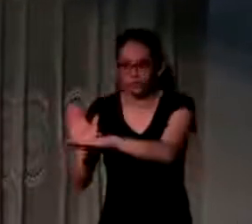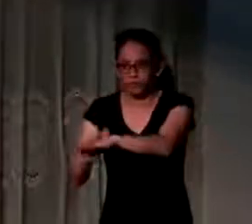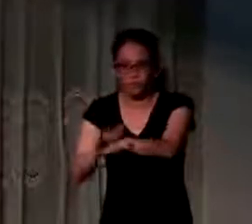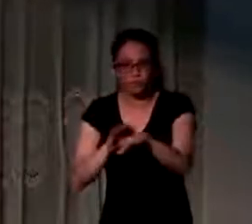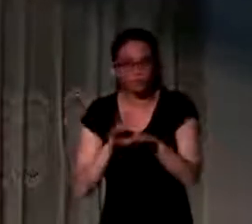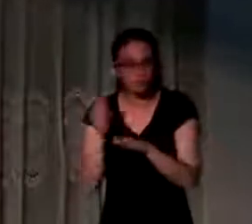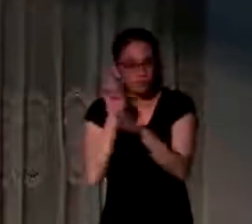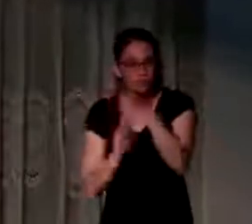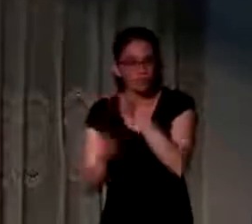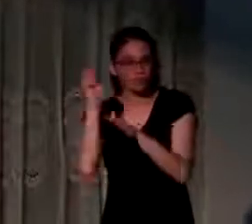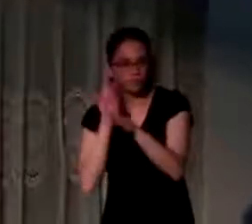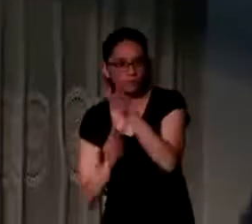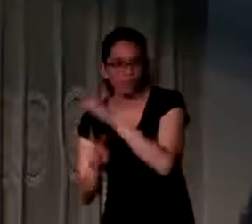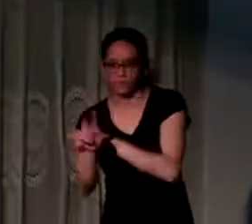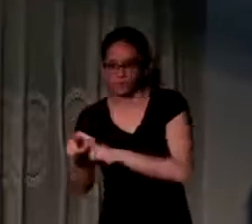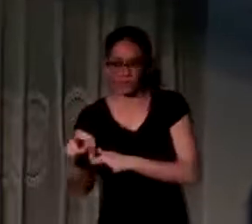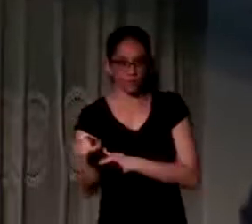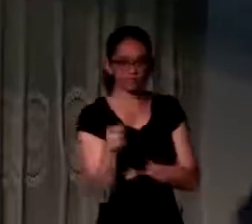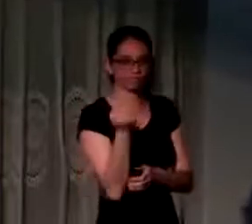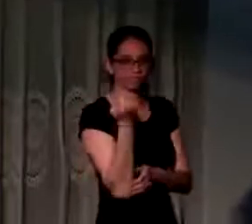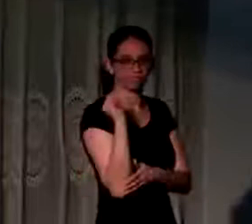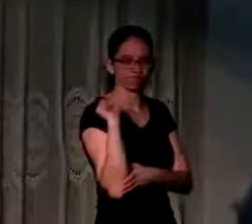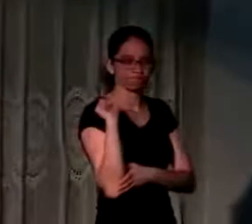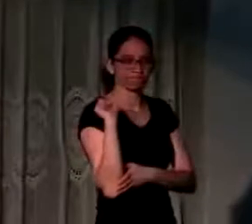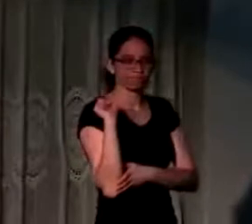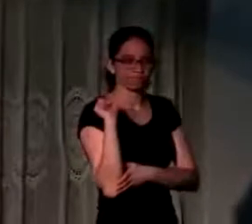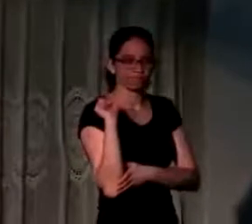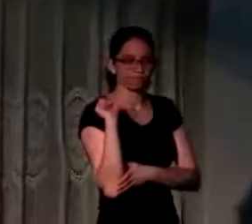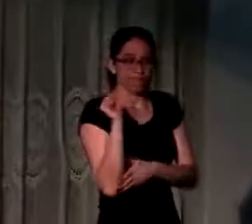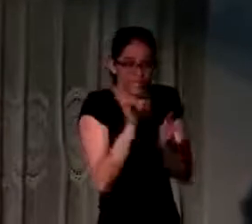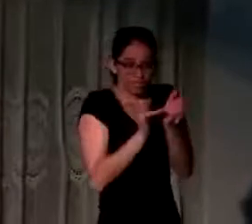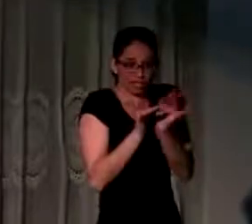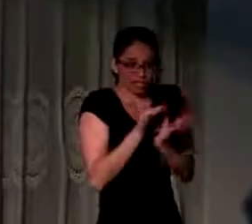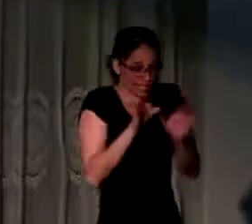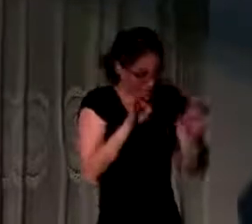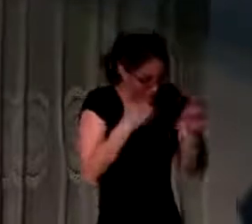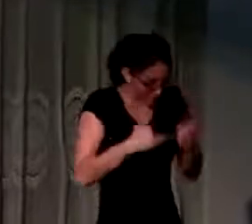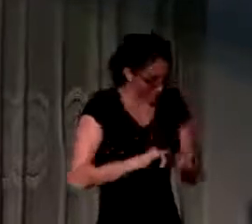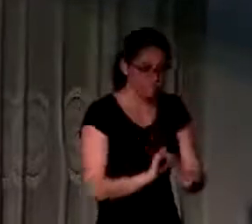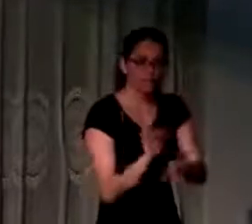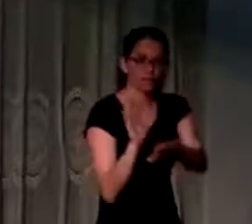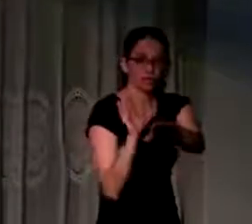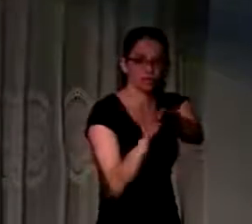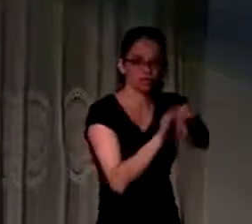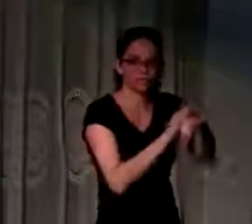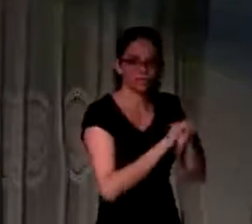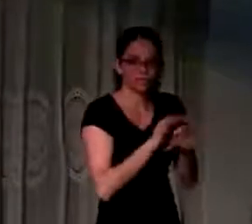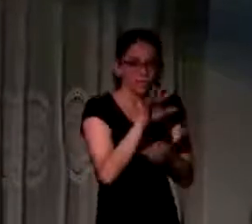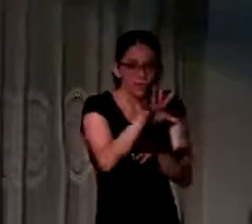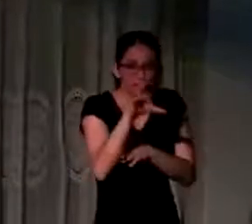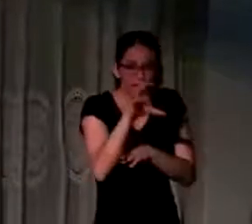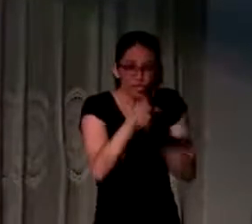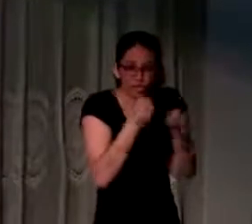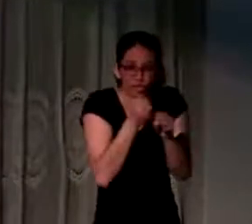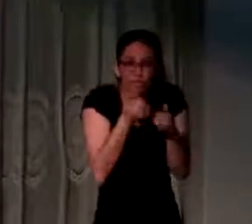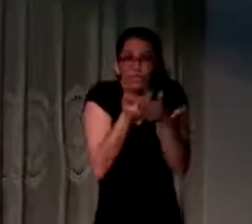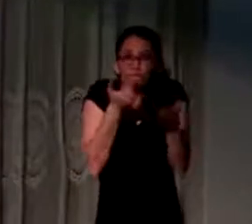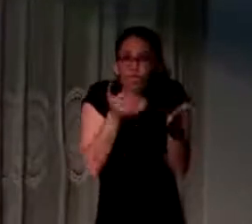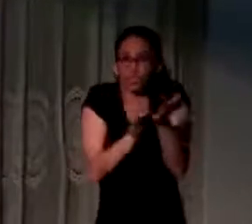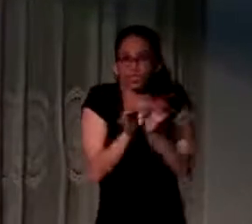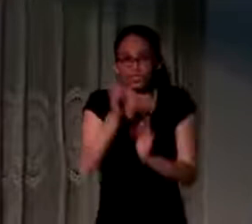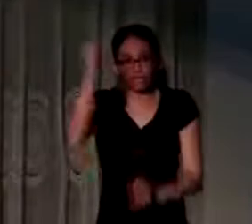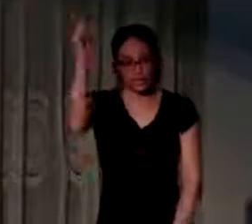forward who refuses him. He gives a warning. 500 years before the Messiah, he says, the